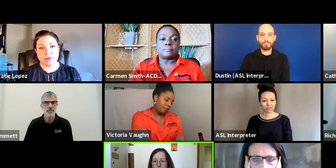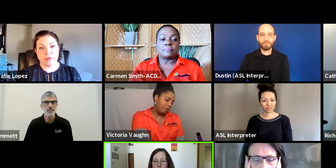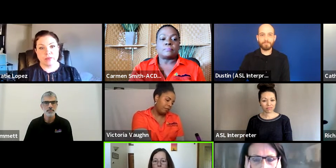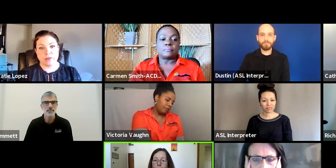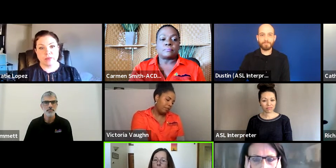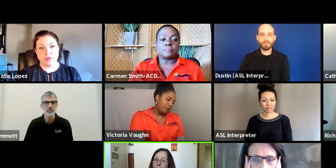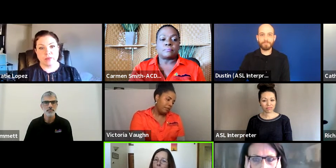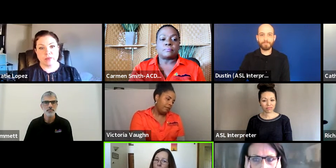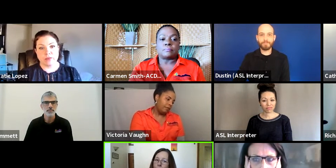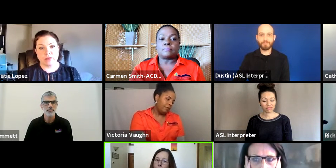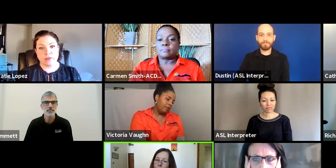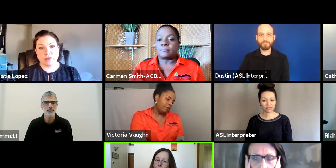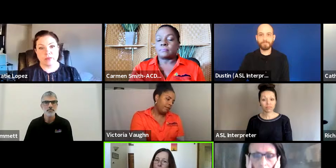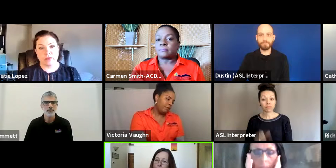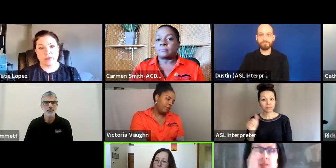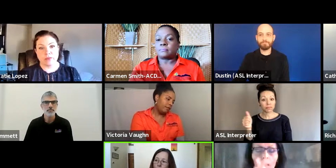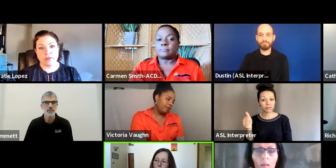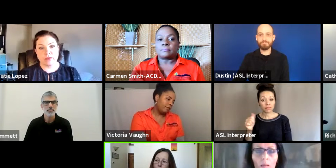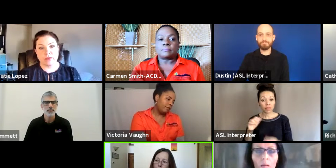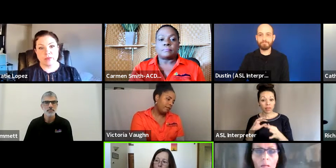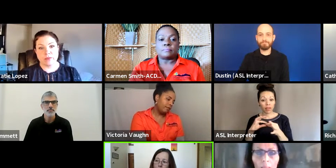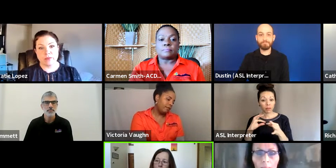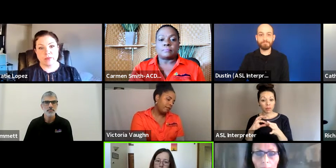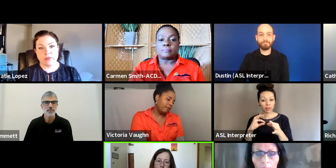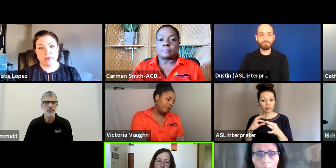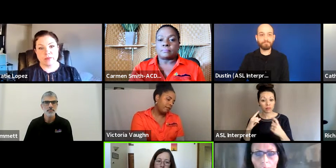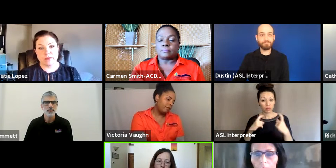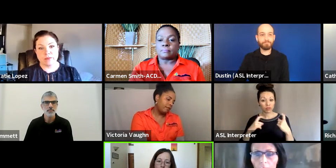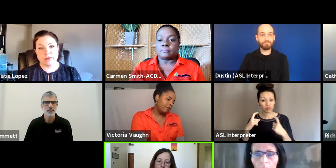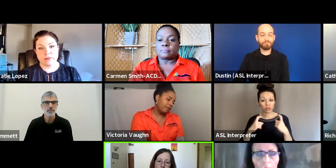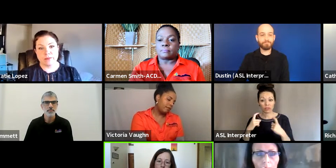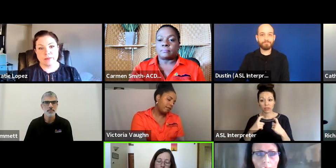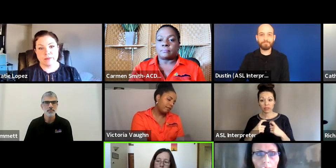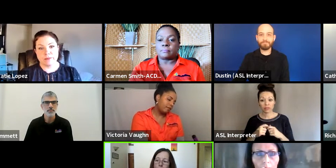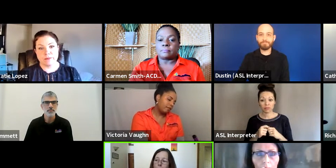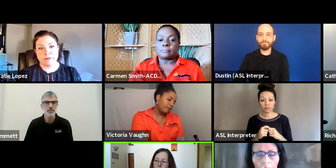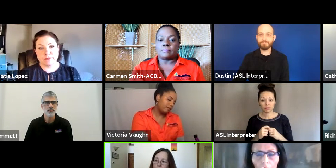Yeah. Any other comments or questions?